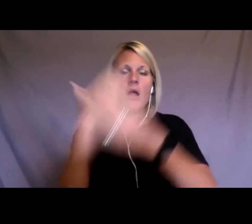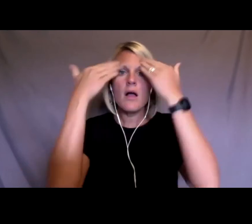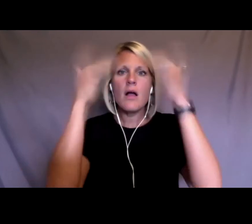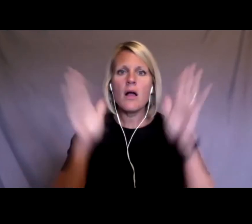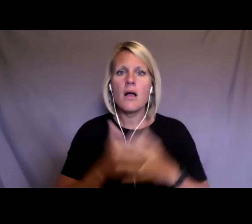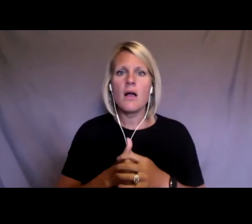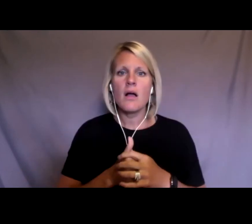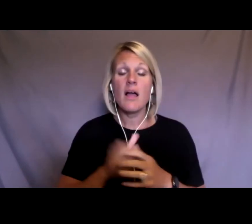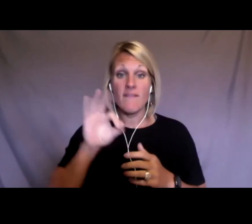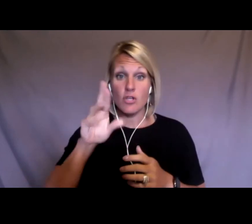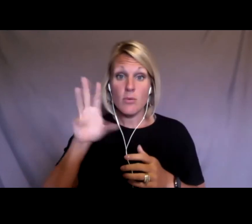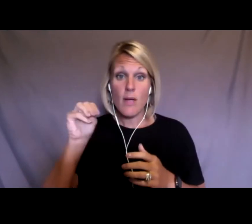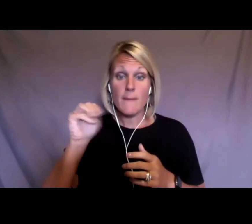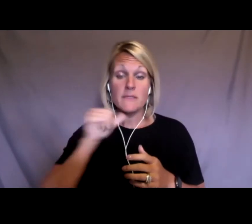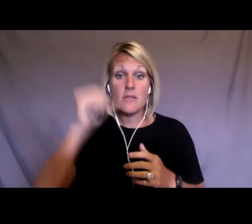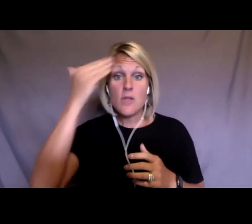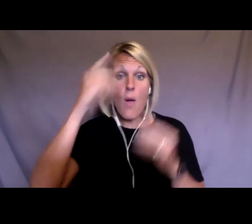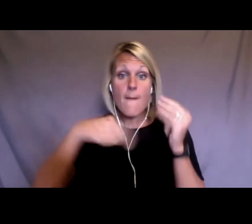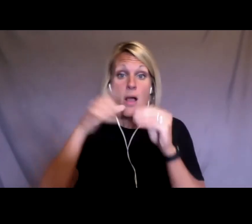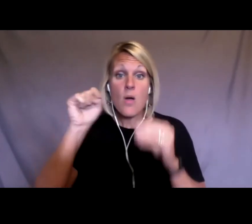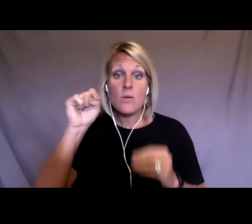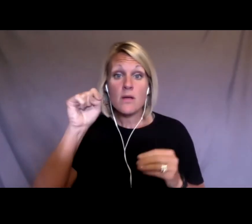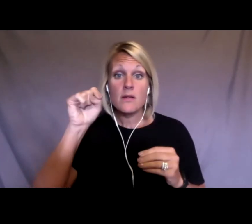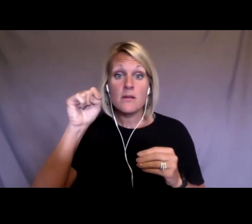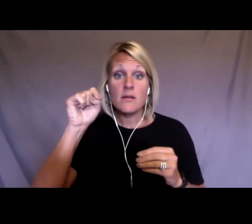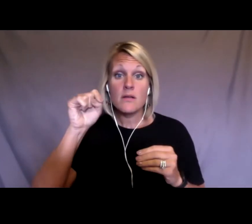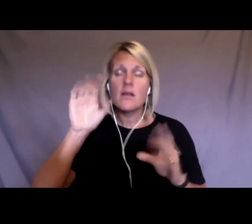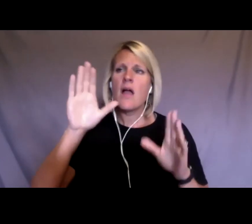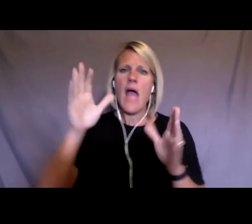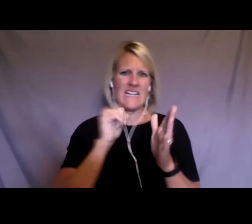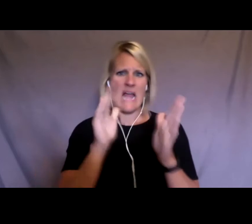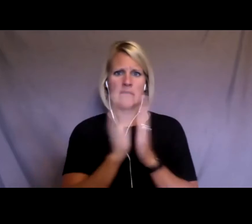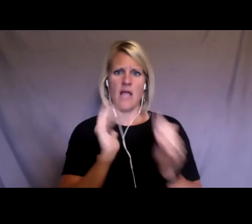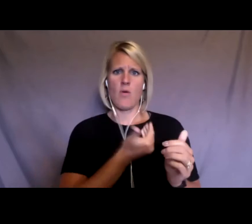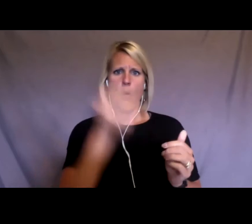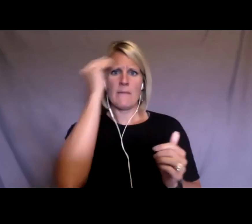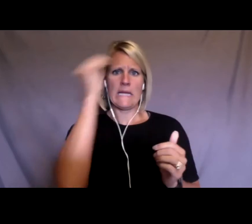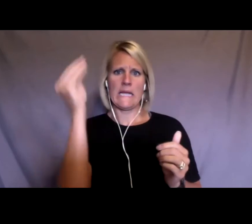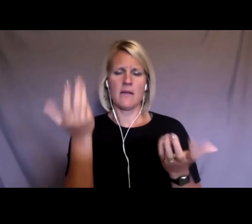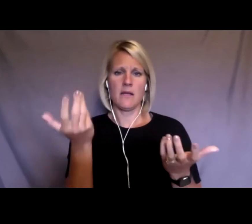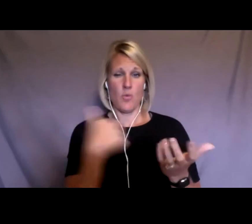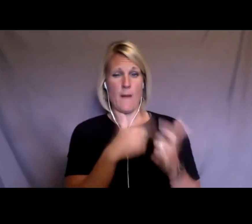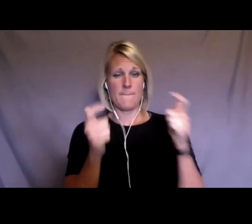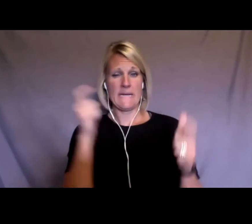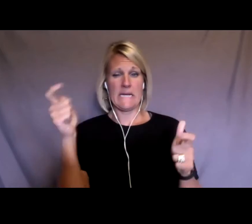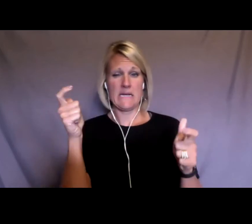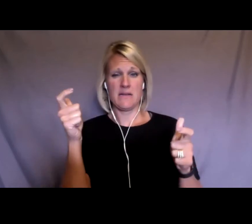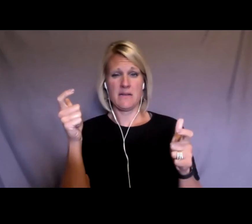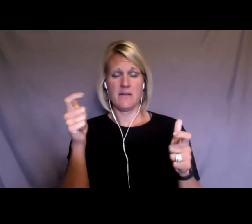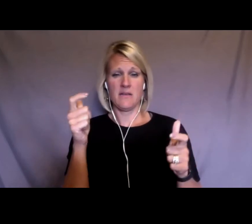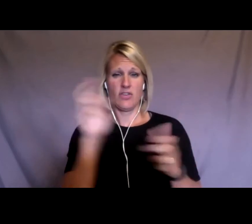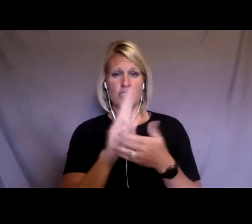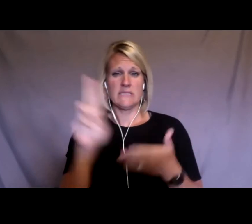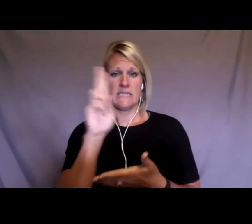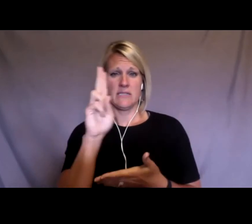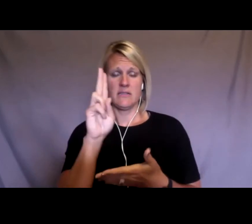UWM isn't informed about their opinion of the streets running through their major university, who is engaged?